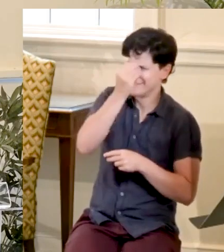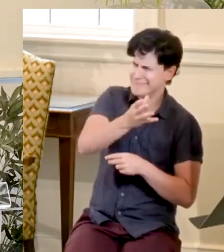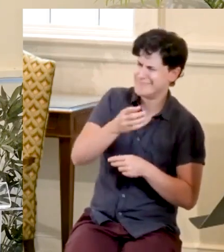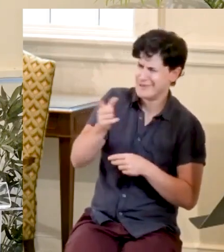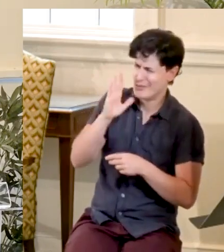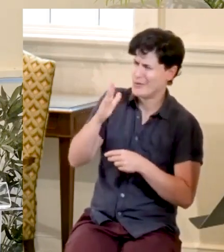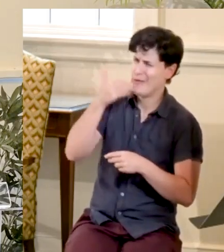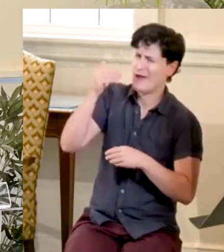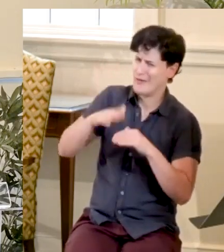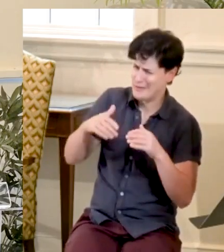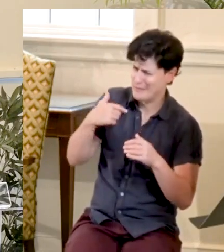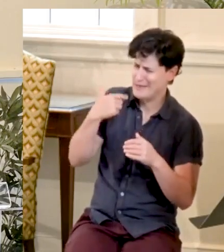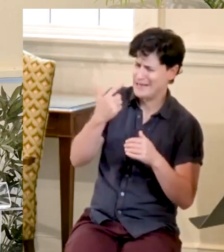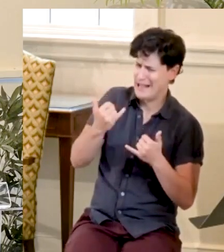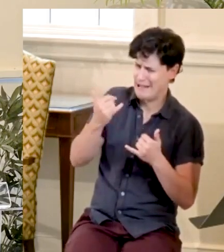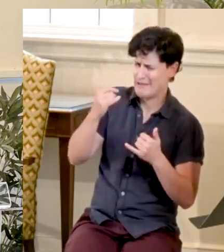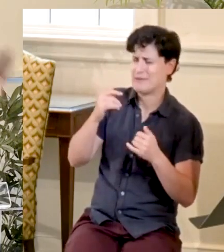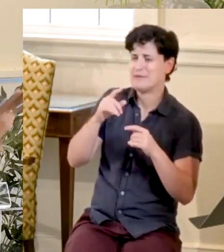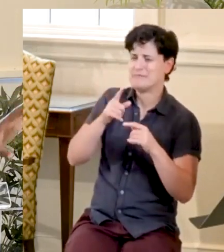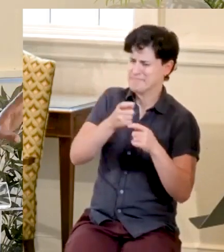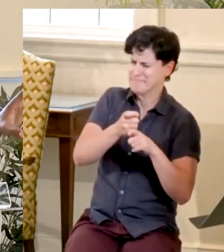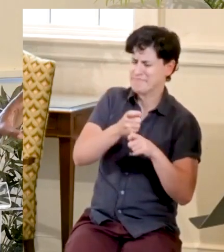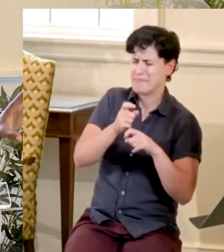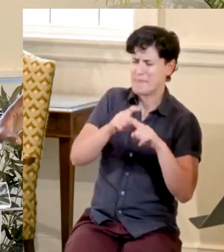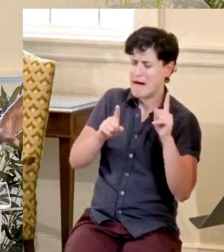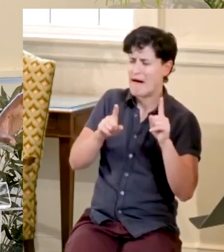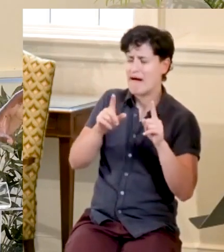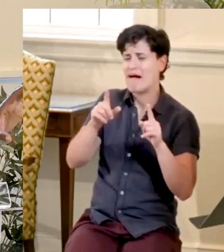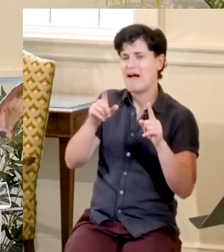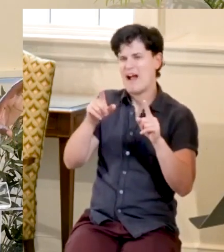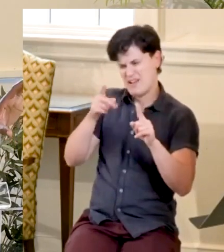I find him somewhere between tired and